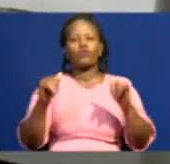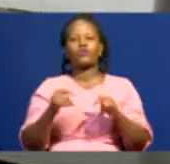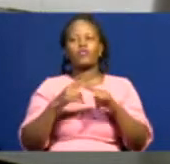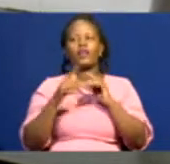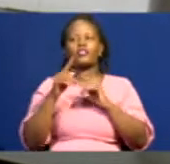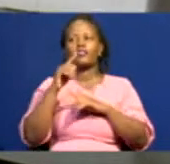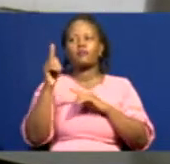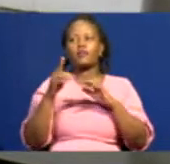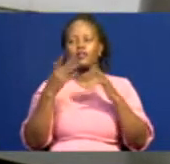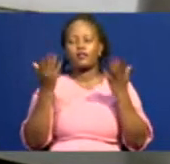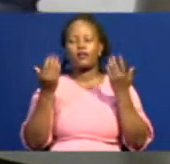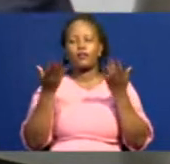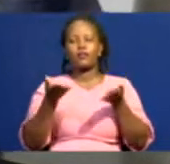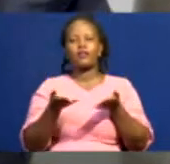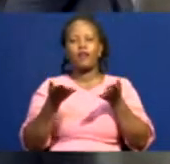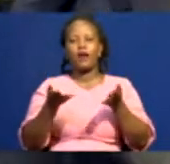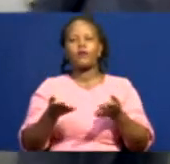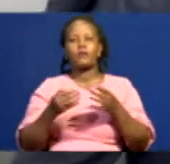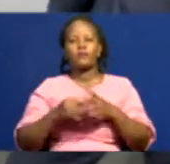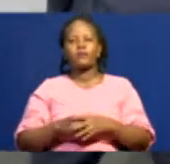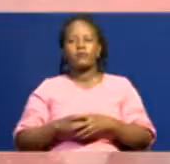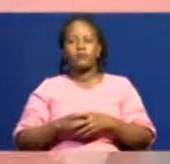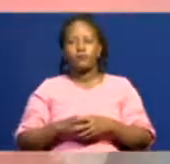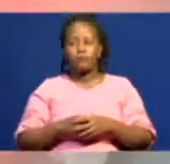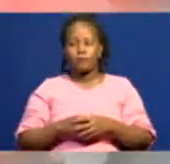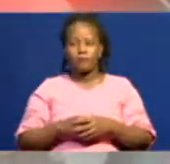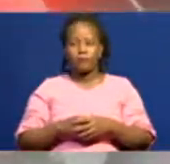begins right now.